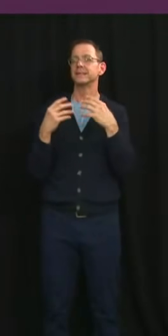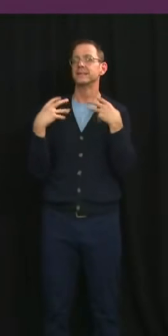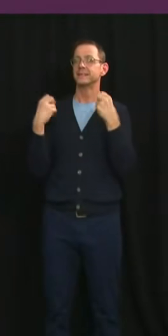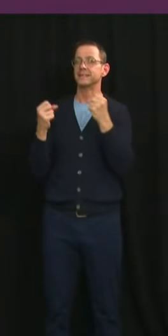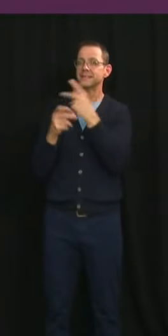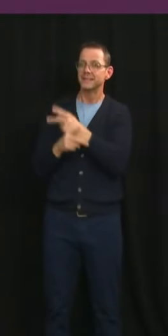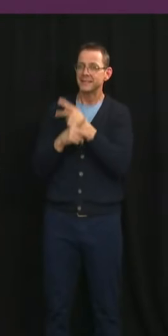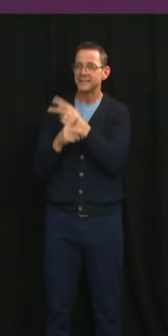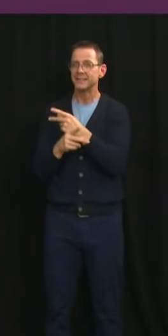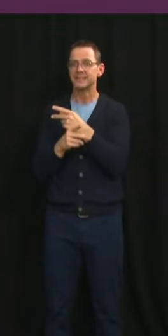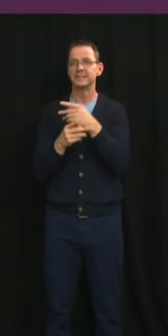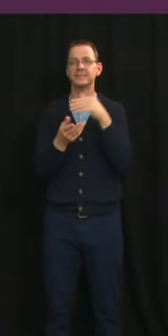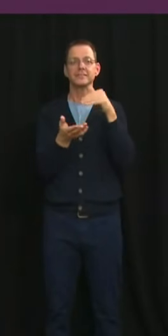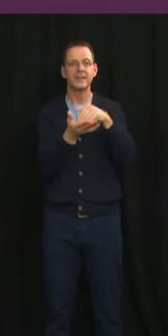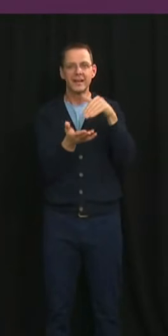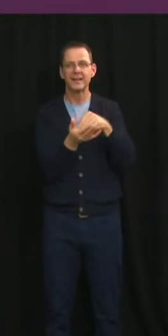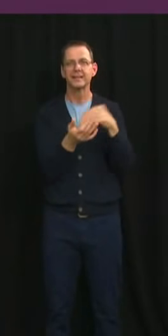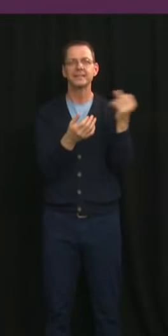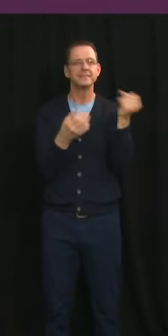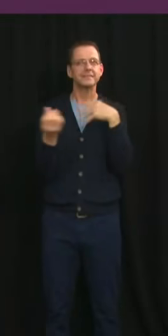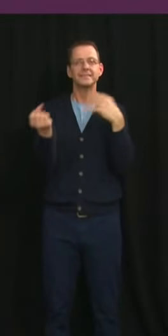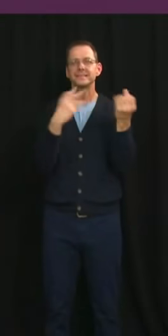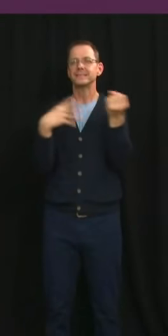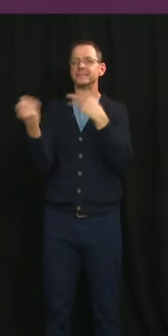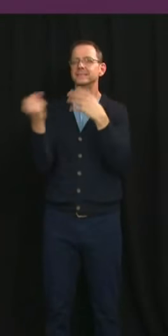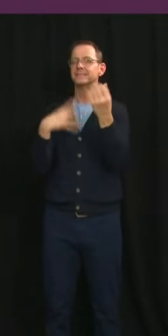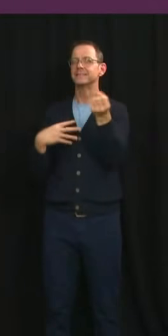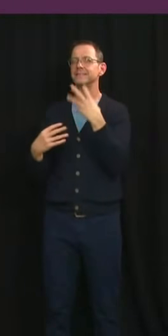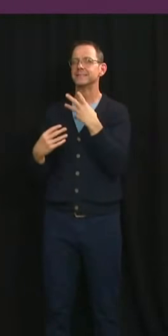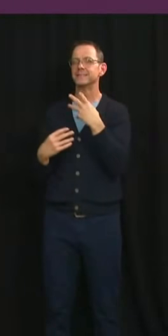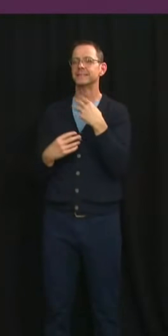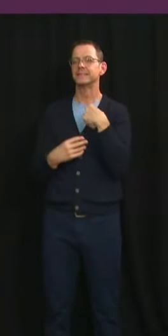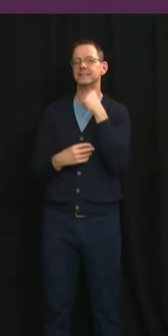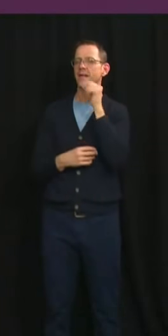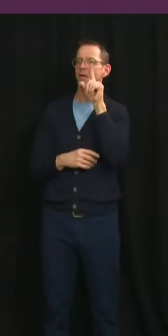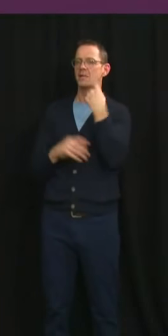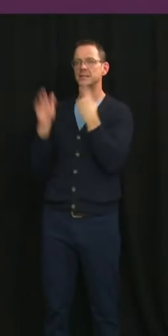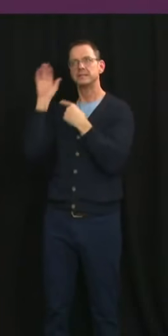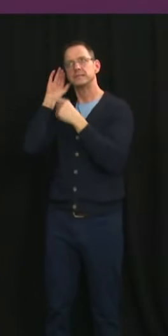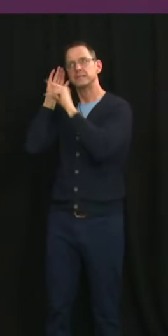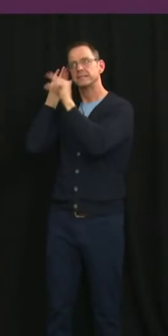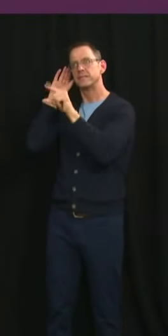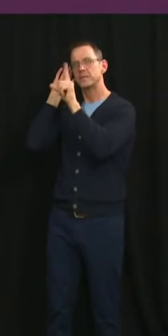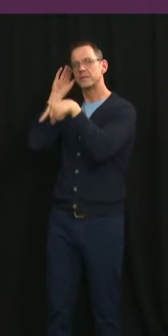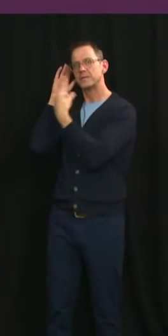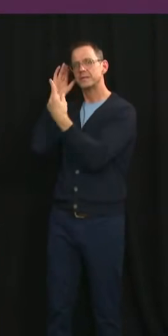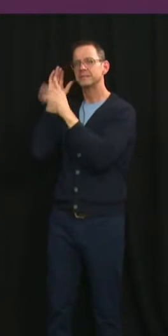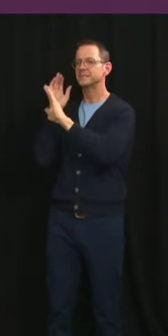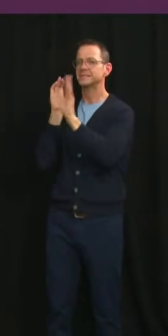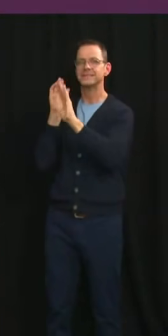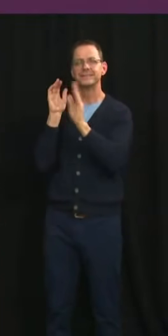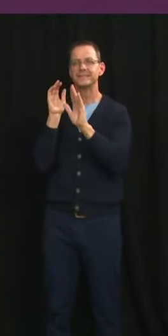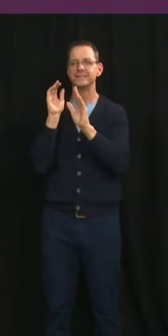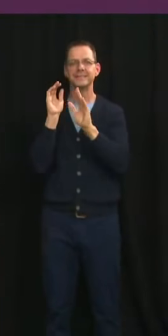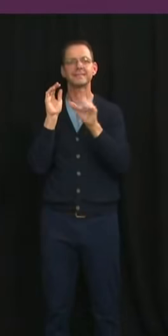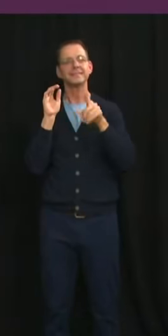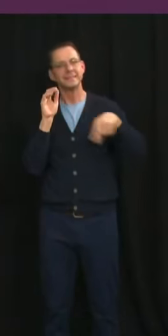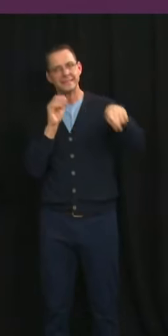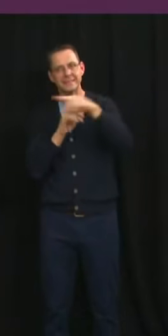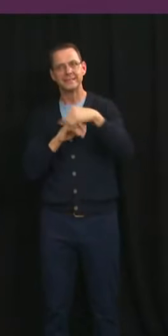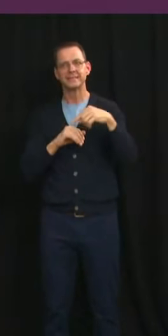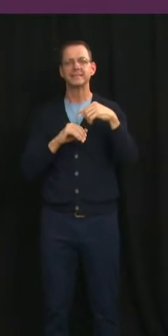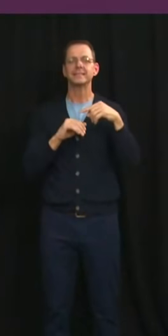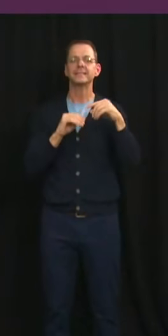sure that they have access to the latest and most accurate information as they're having conversations with their patients. And we're